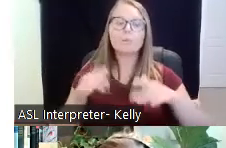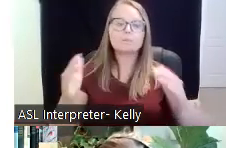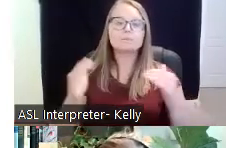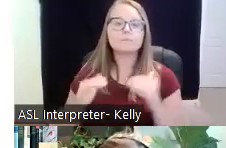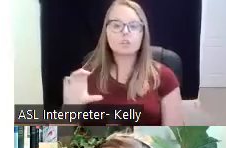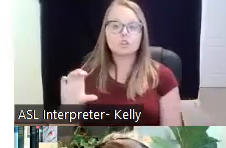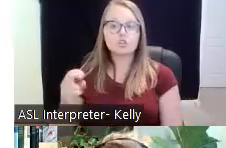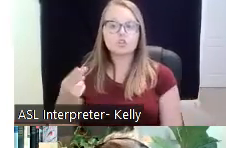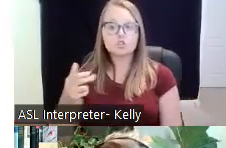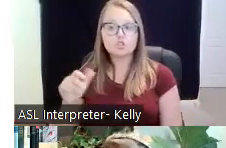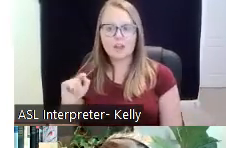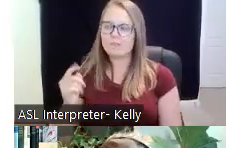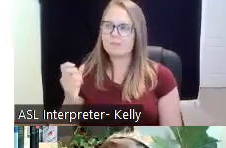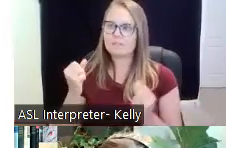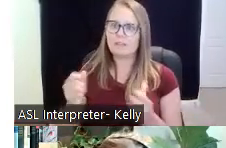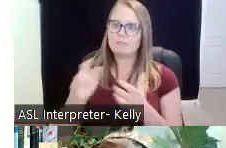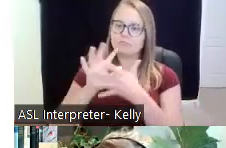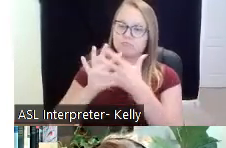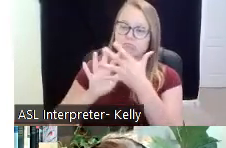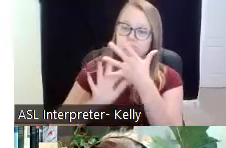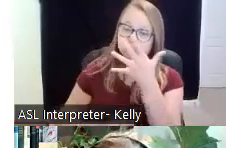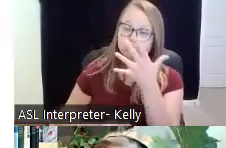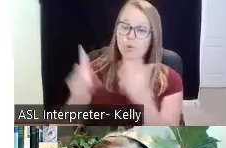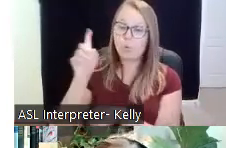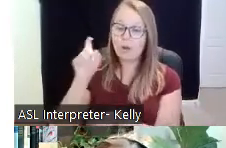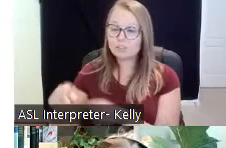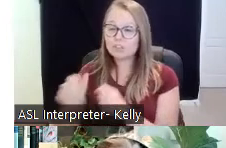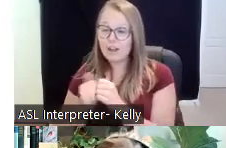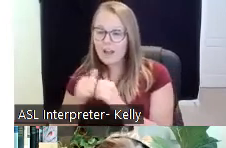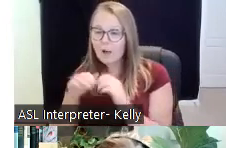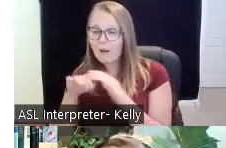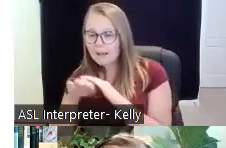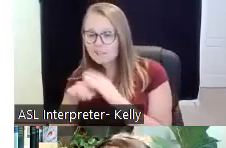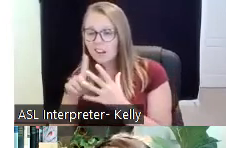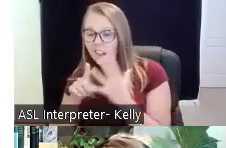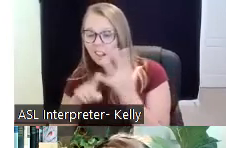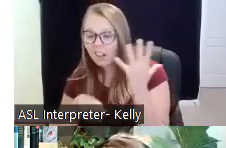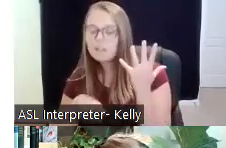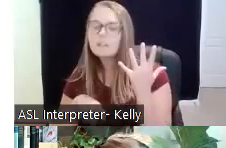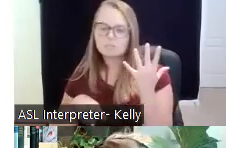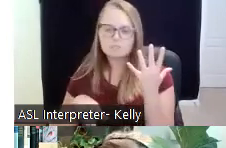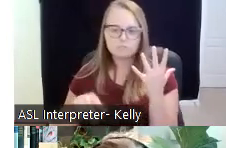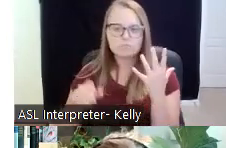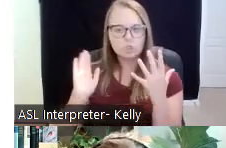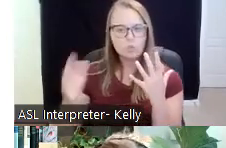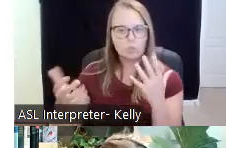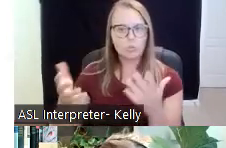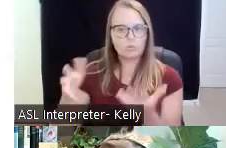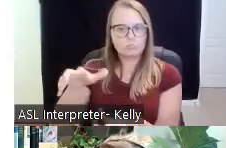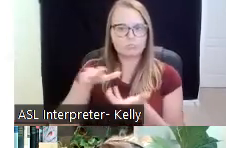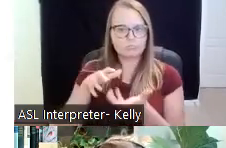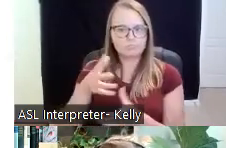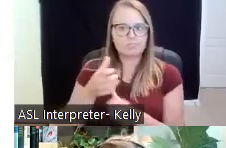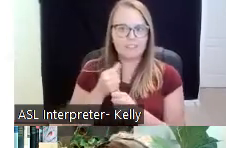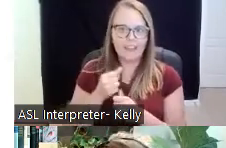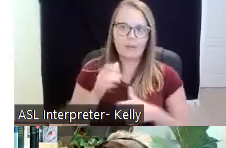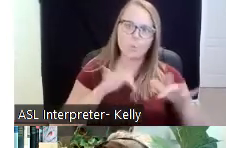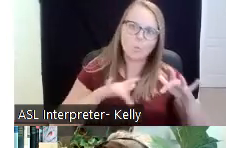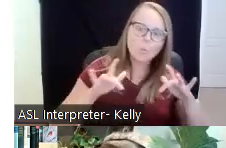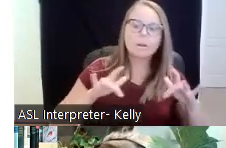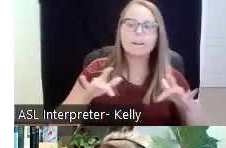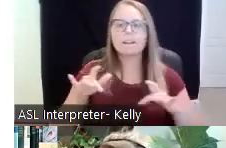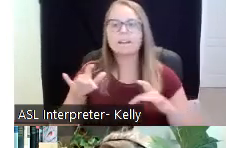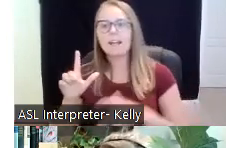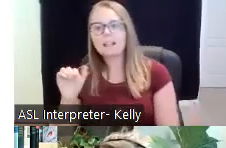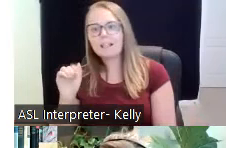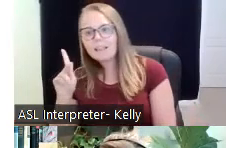we've seen a lot of questions about how can you kind of have access to these things after the summit. So you will receive a follow-up email with all of